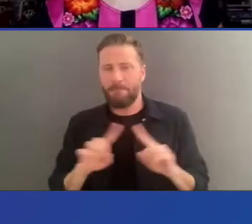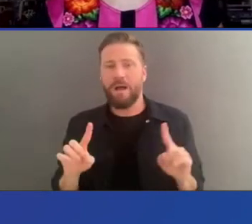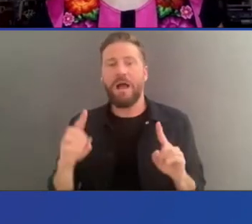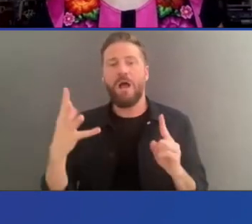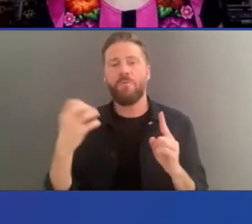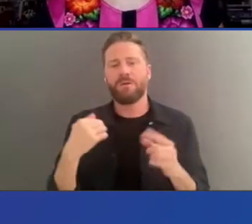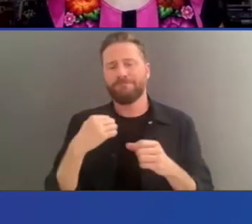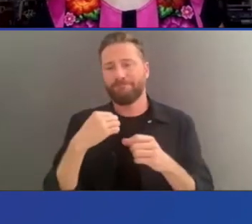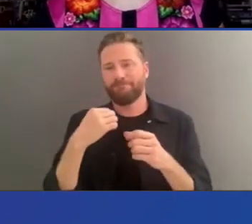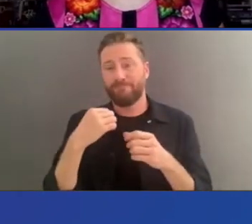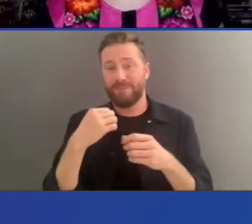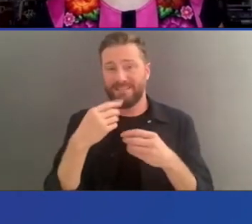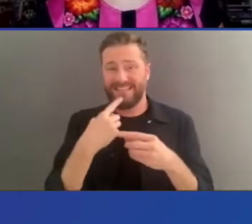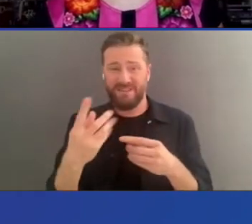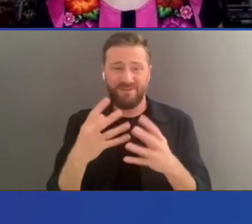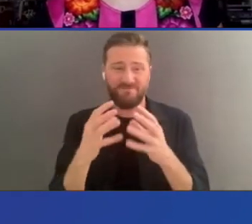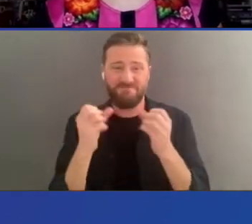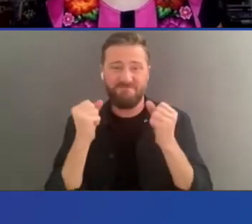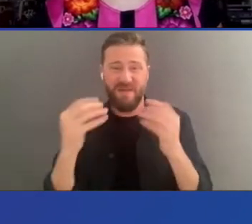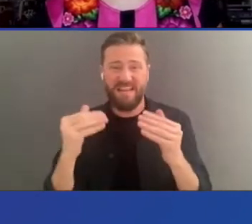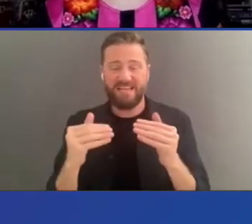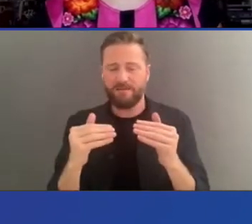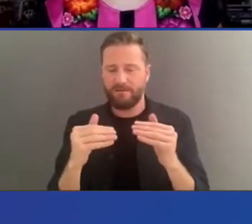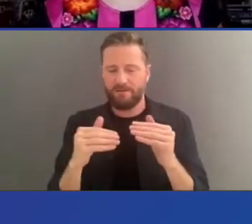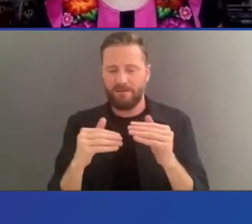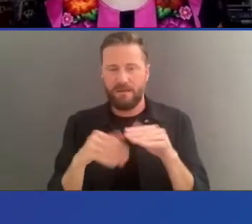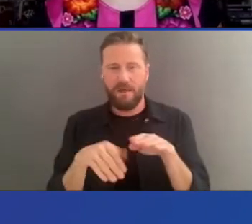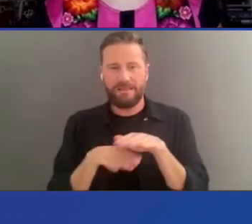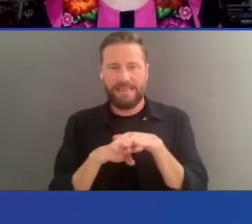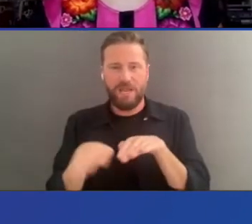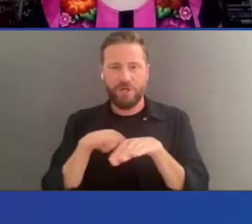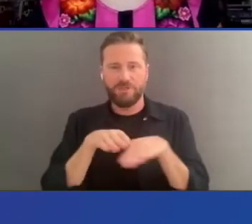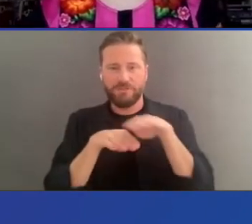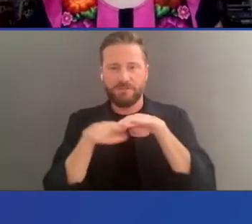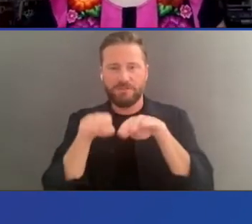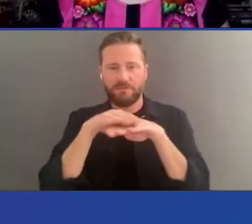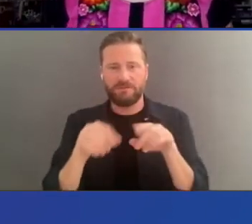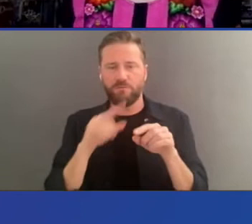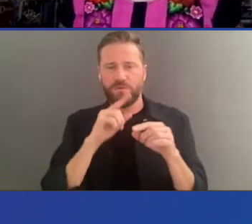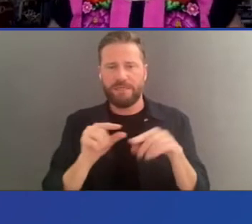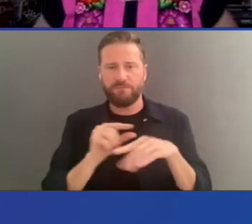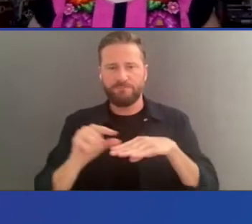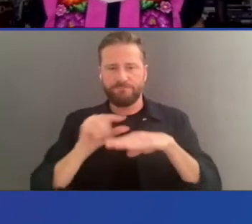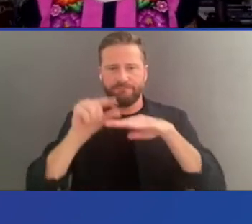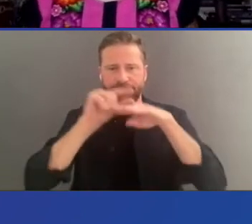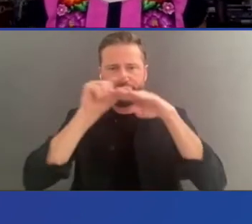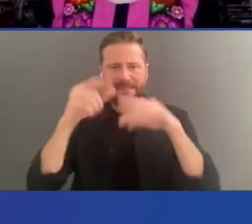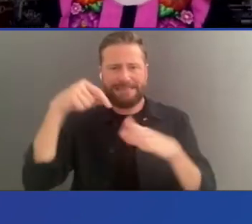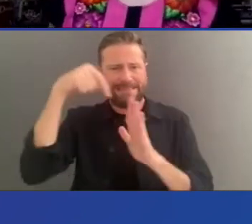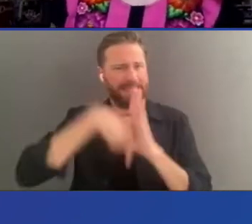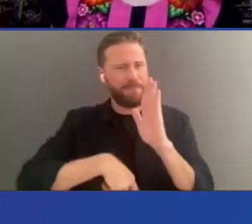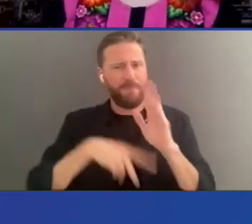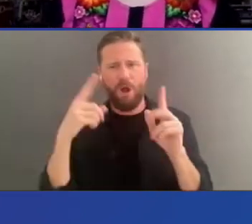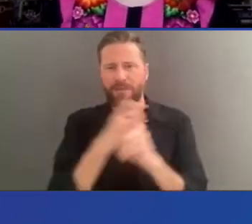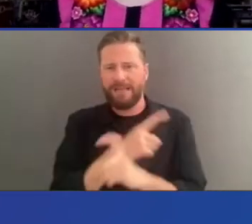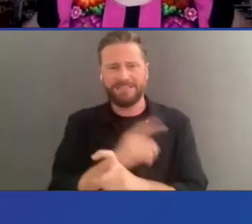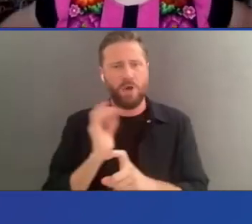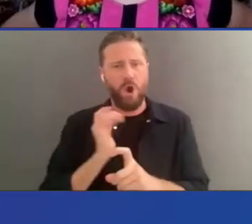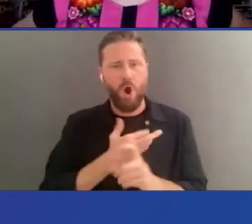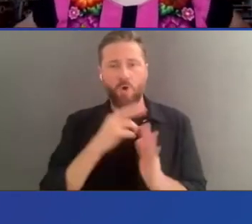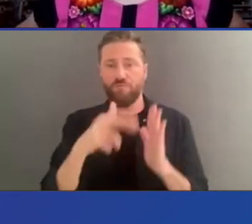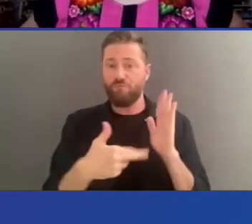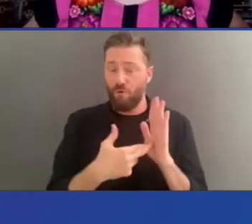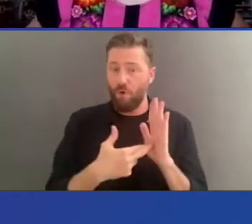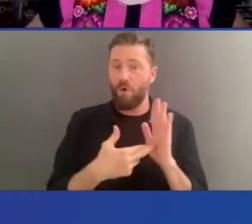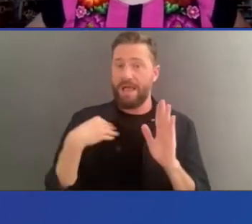that there are multiple layers with which we are reacting. And our goal now as practitioners, I think, is to see